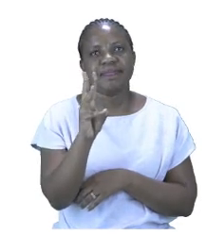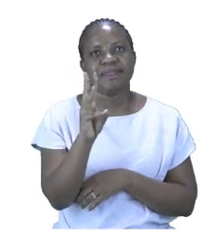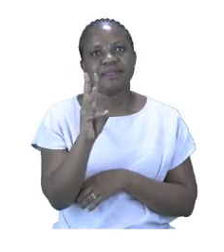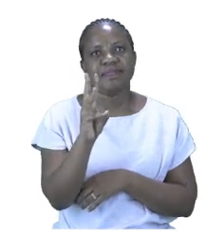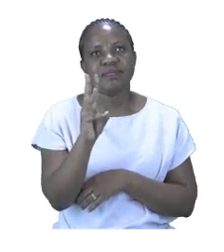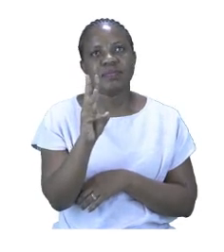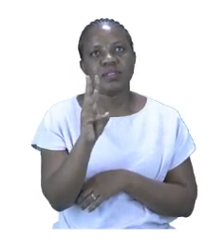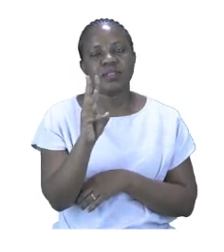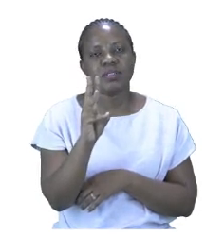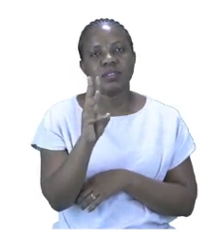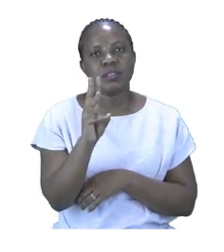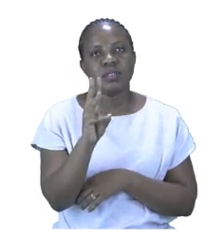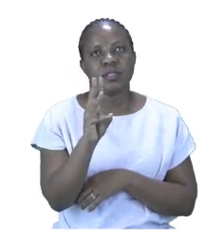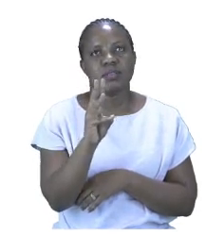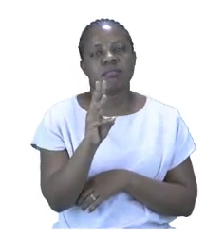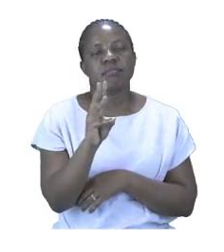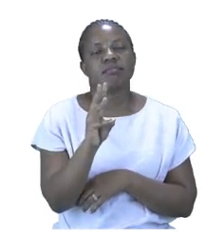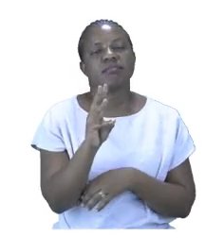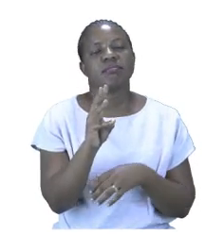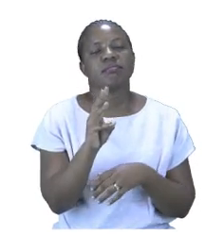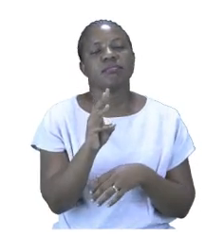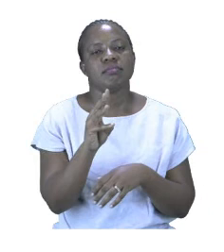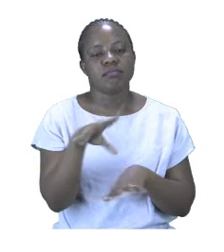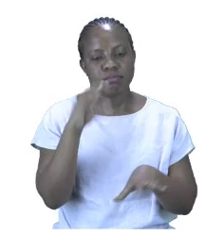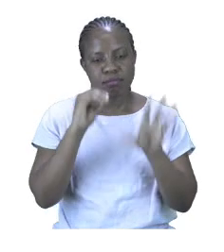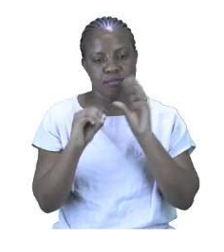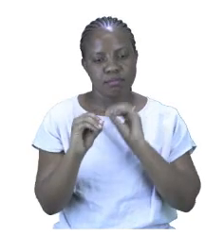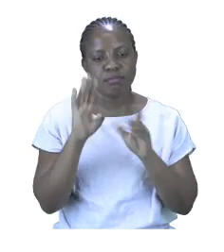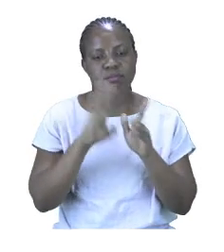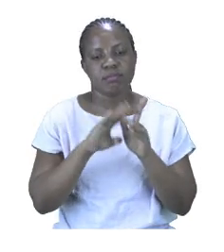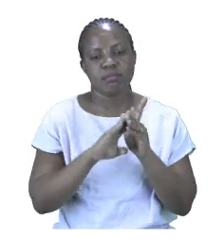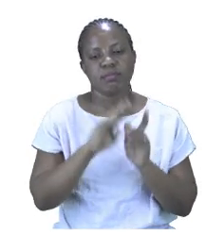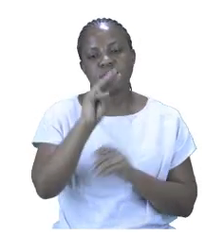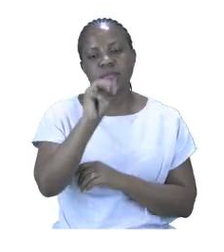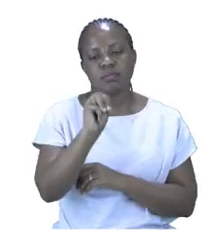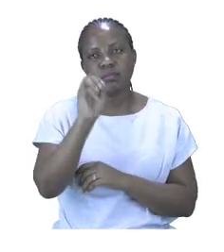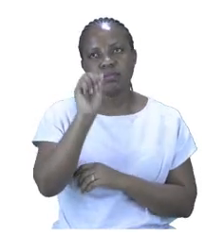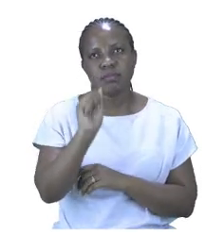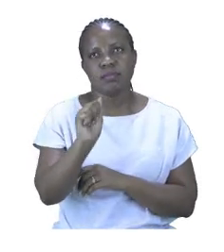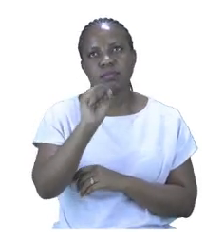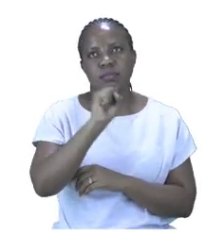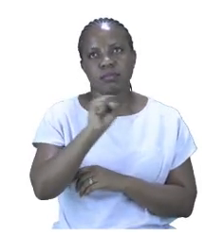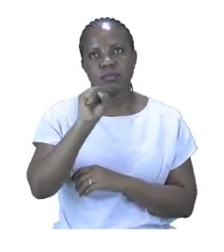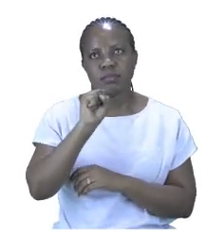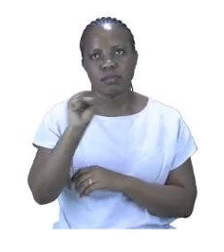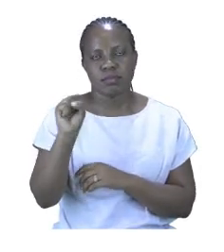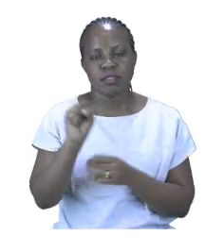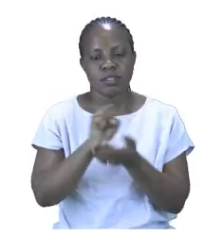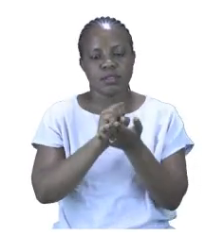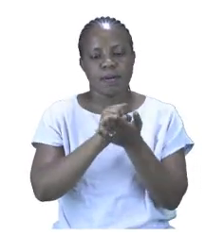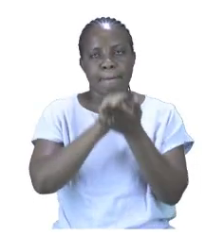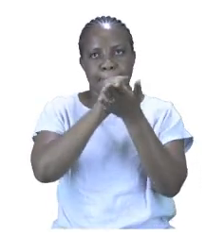are dealing with mass. Now, mass means heavy or light. We